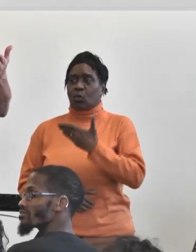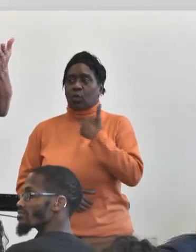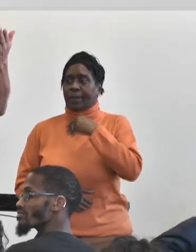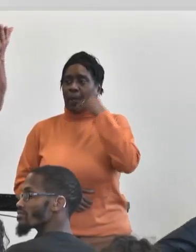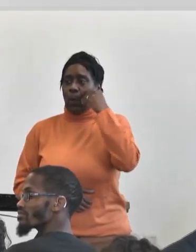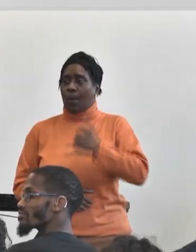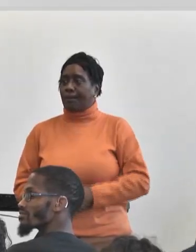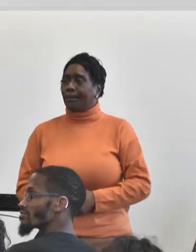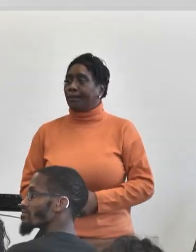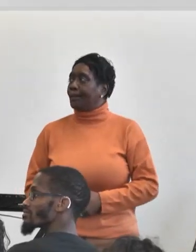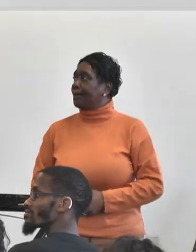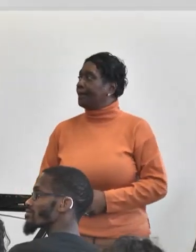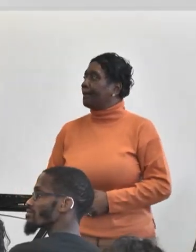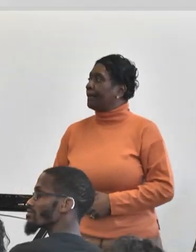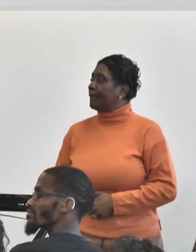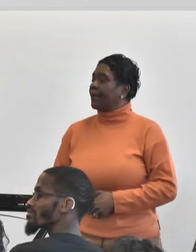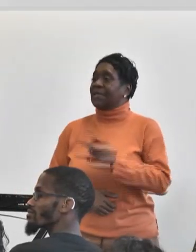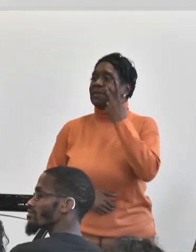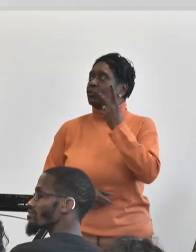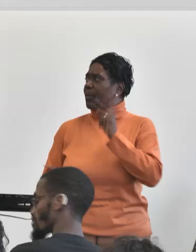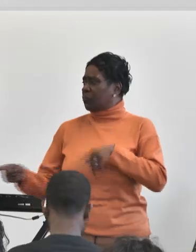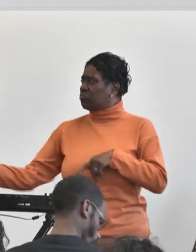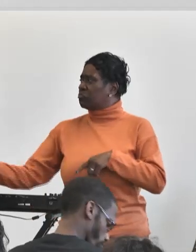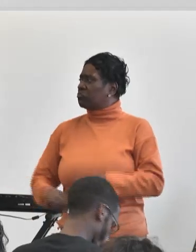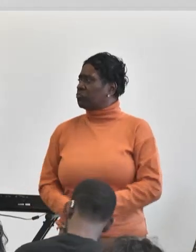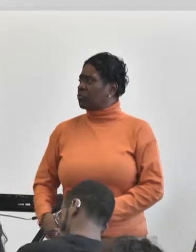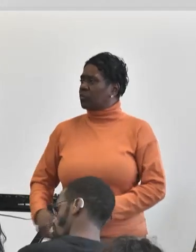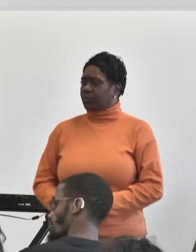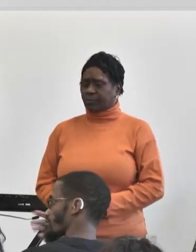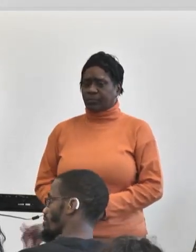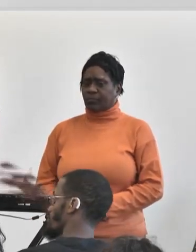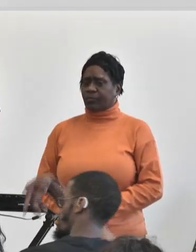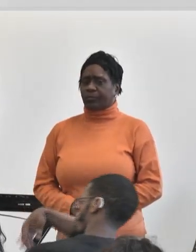home and see so many friends that we haven't seen in a while.